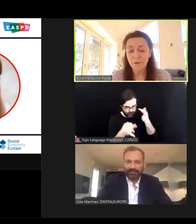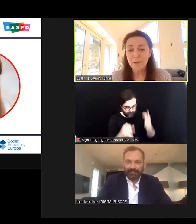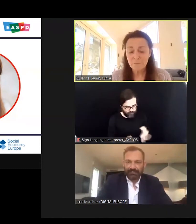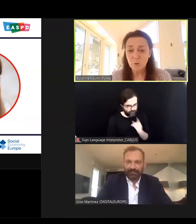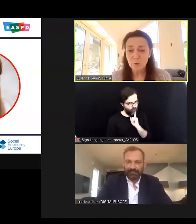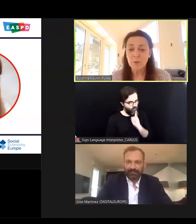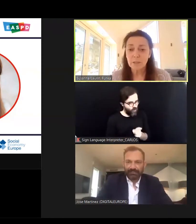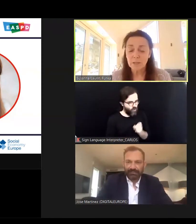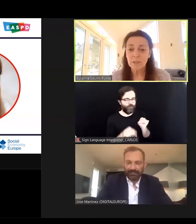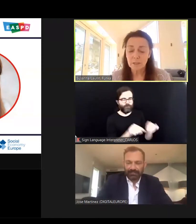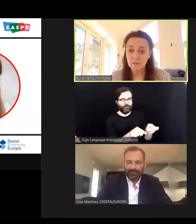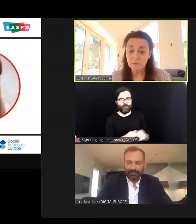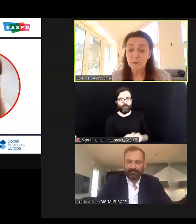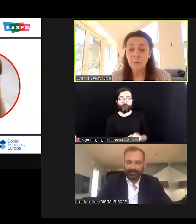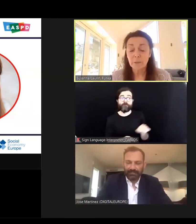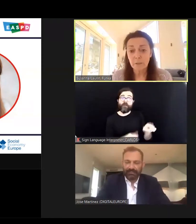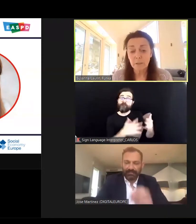or